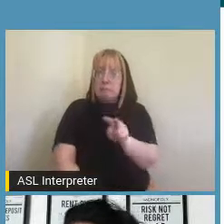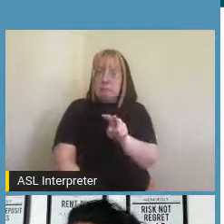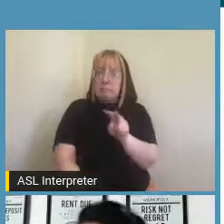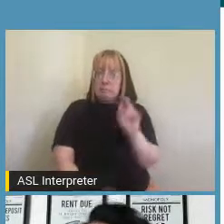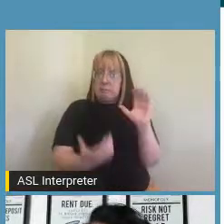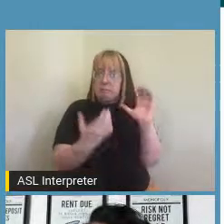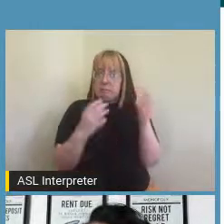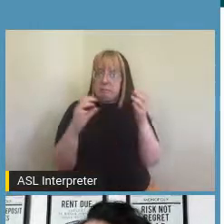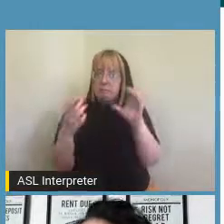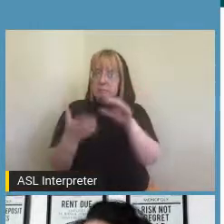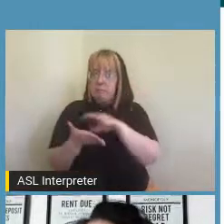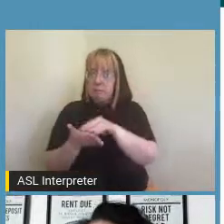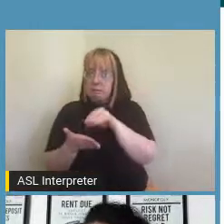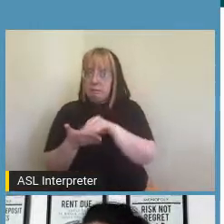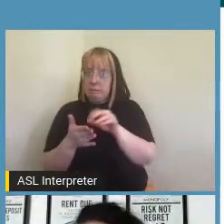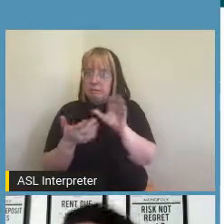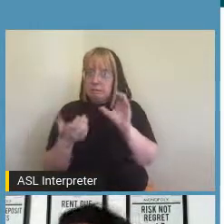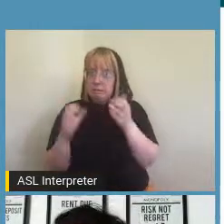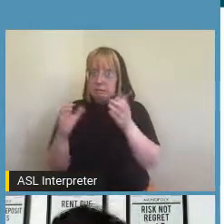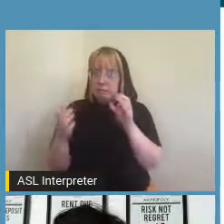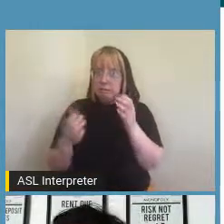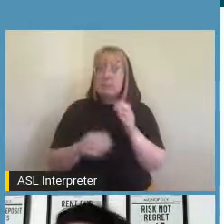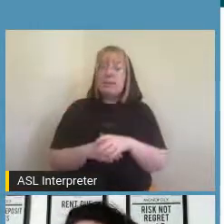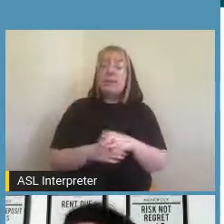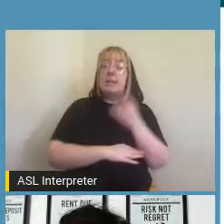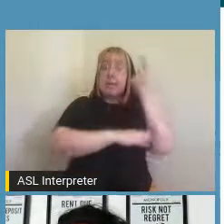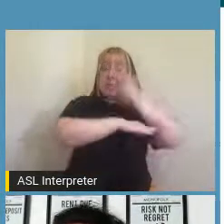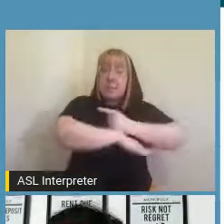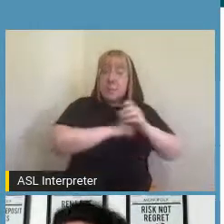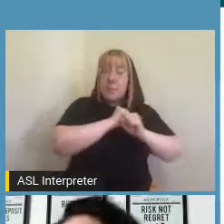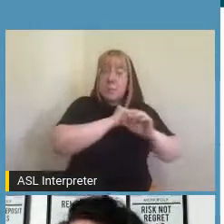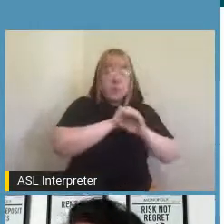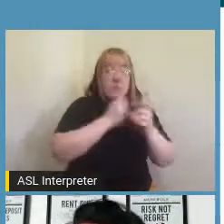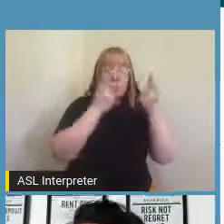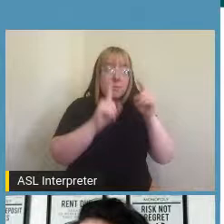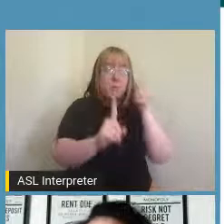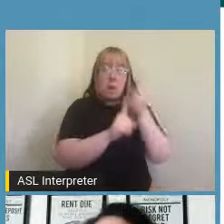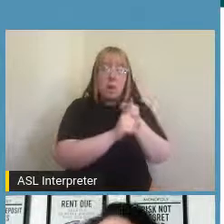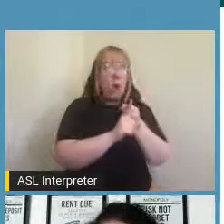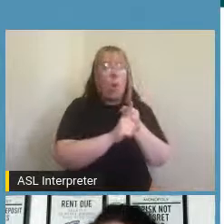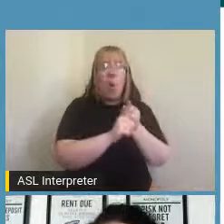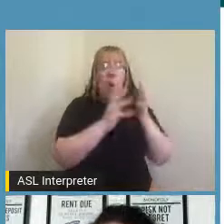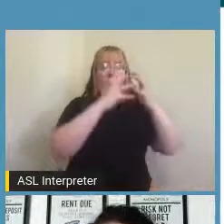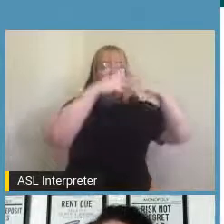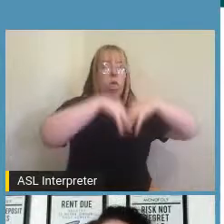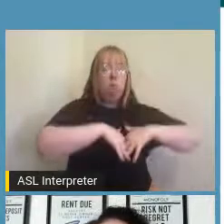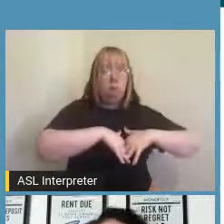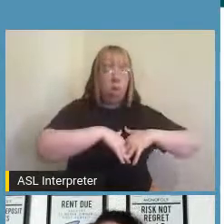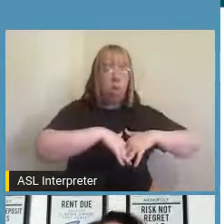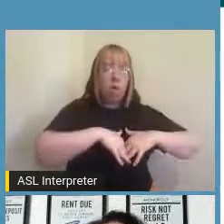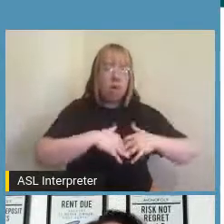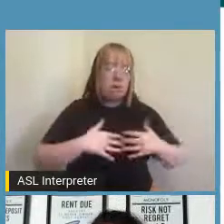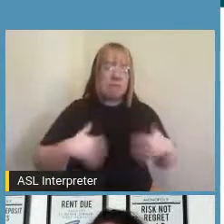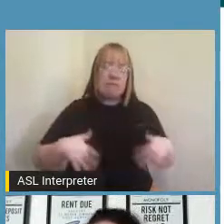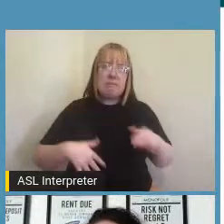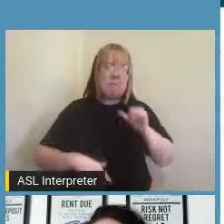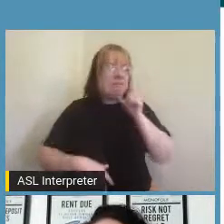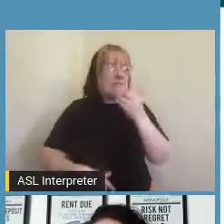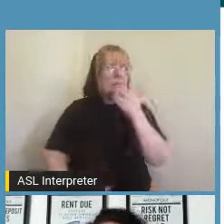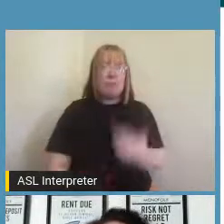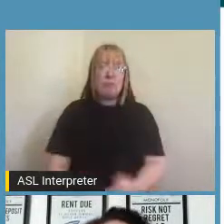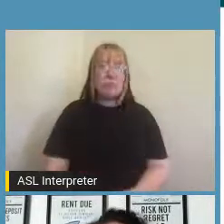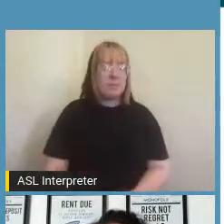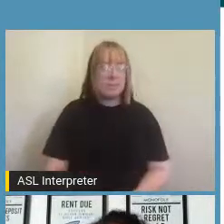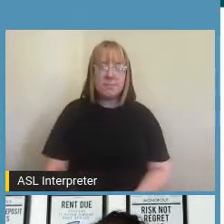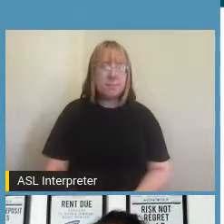that production day could also turn out to be a little bit of a birthday party fail as well. And so the more that we can